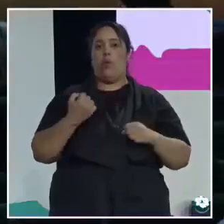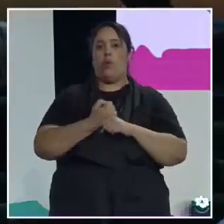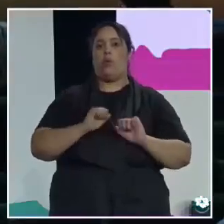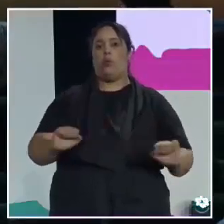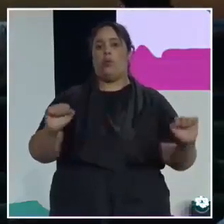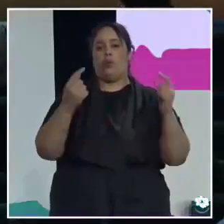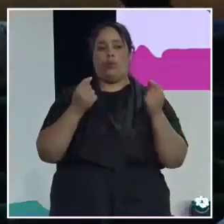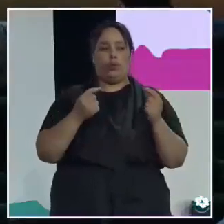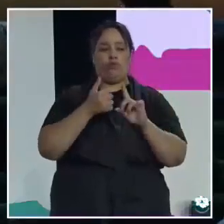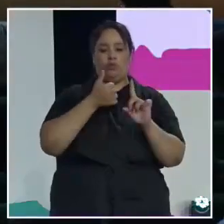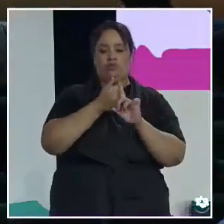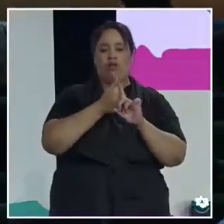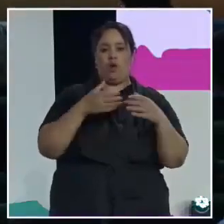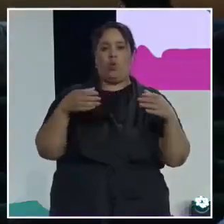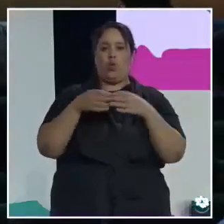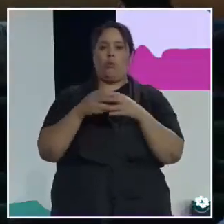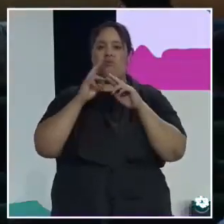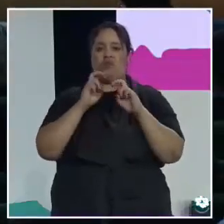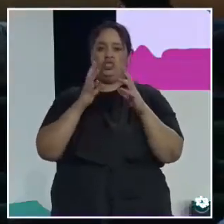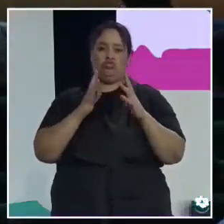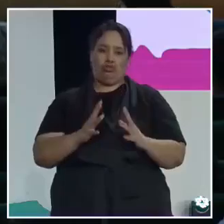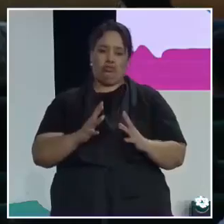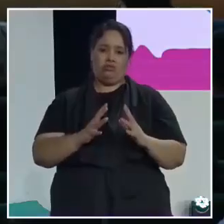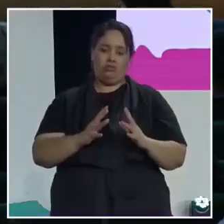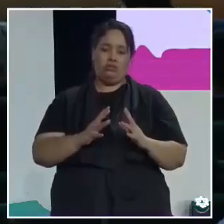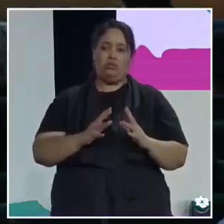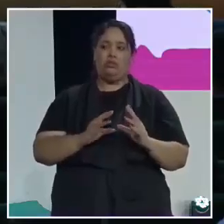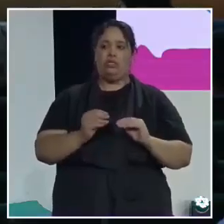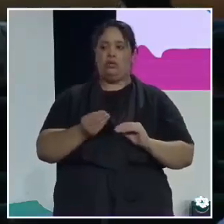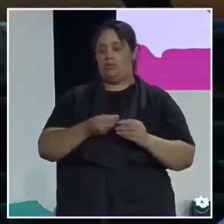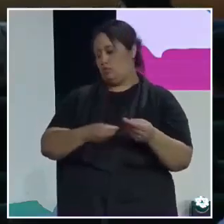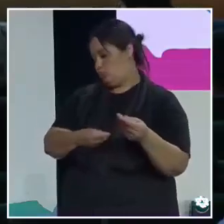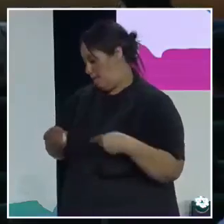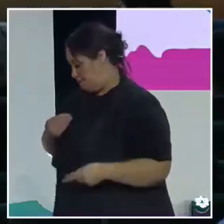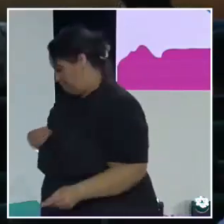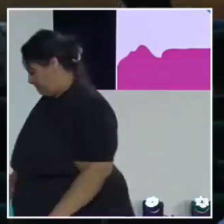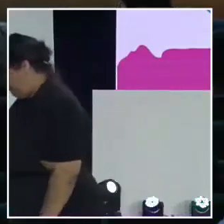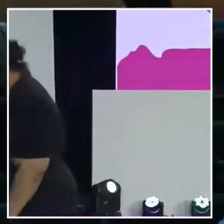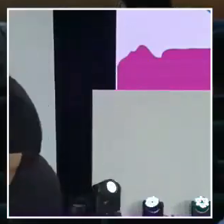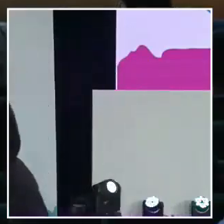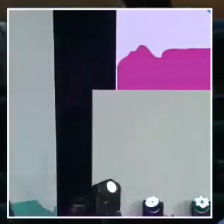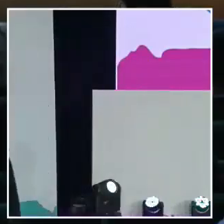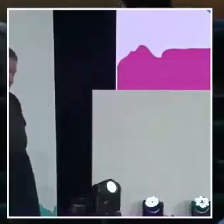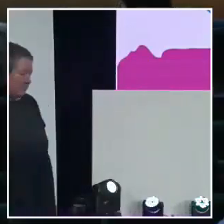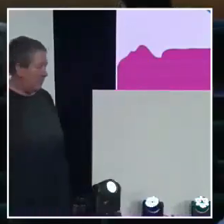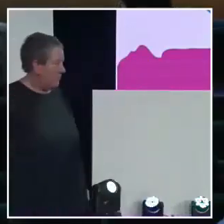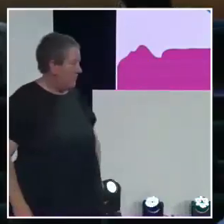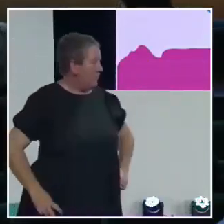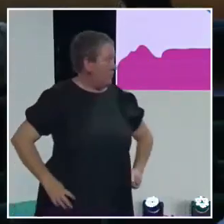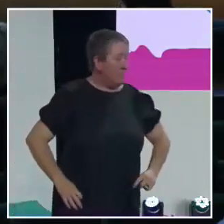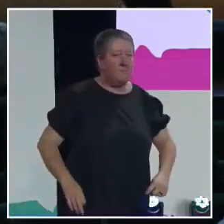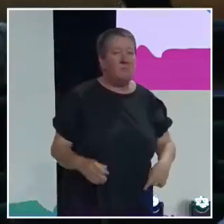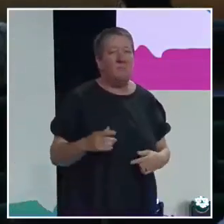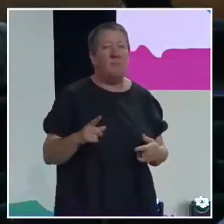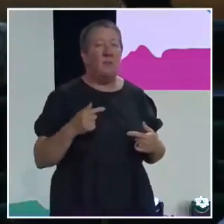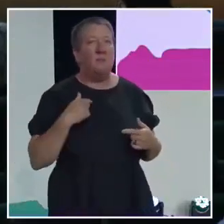and to yourself and the group of researchers. So I've, as you say, kind of been repeating myself at the risk of boring people for more than 10